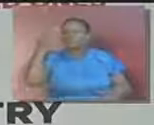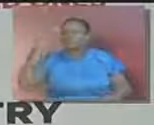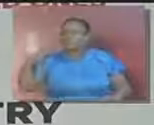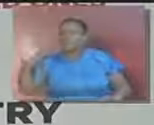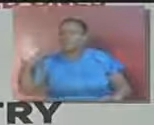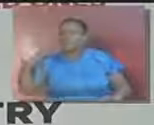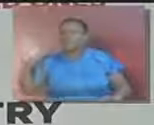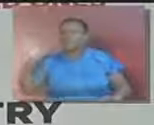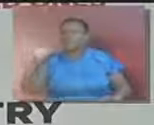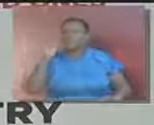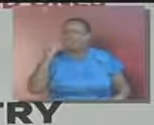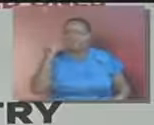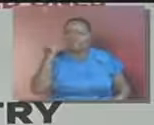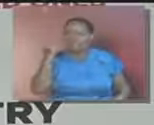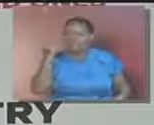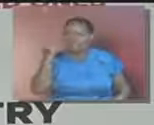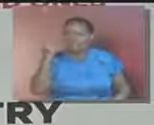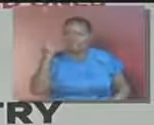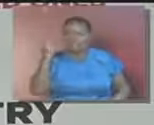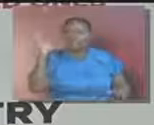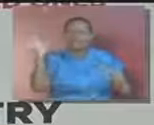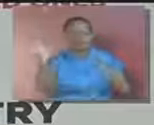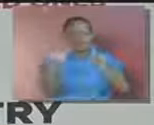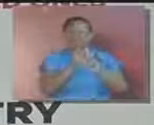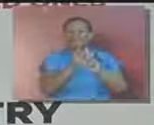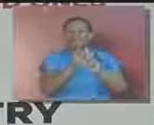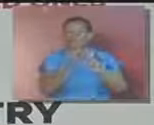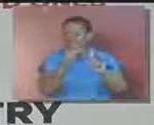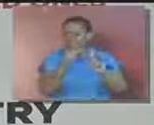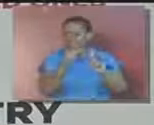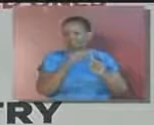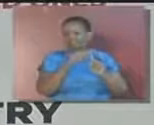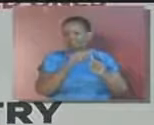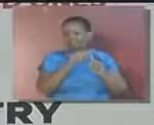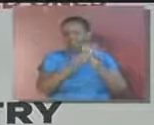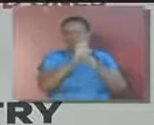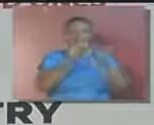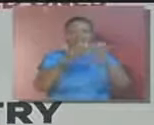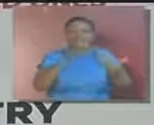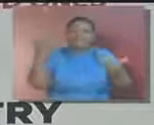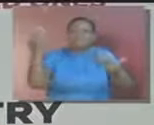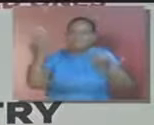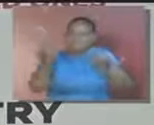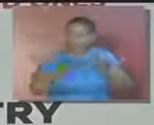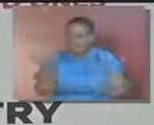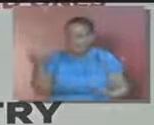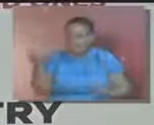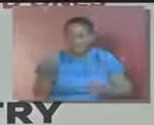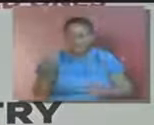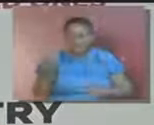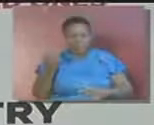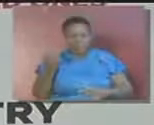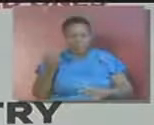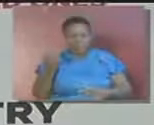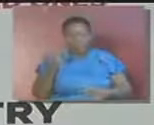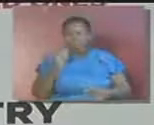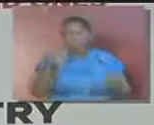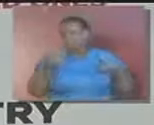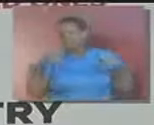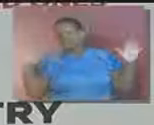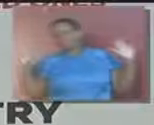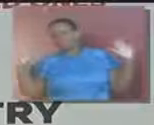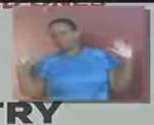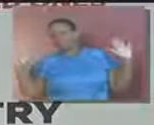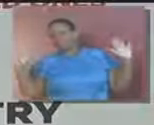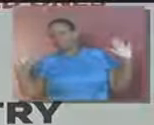And if I have it, I don't want to give it to a stranger. And when you couple that, sir,